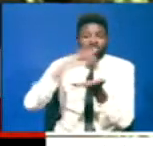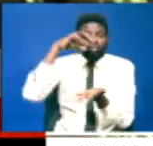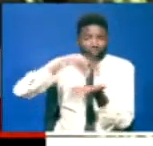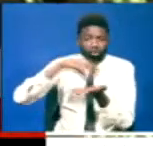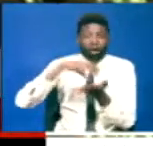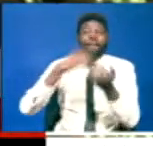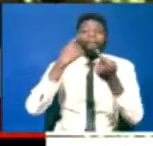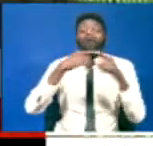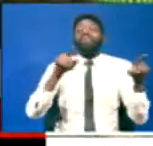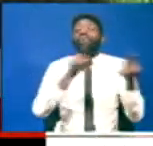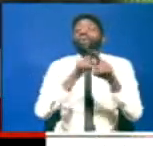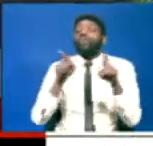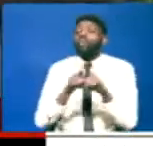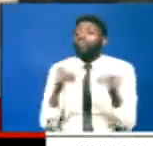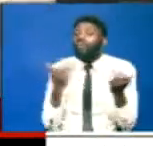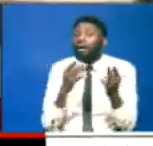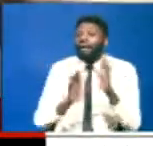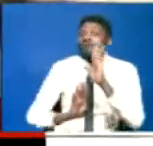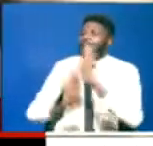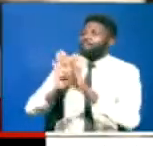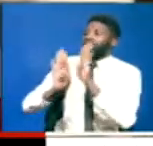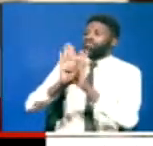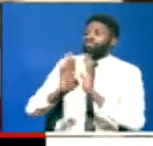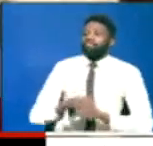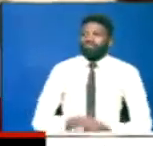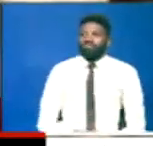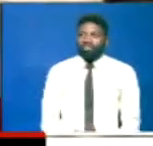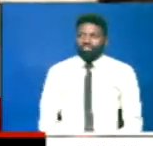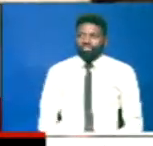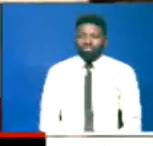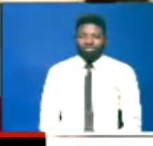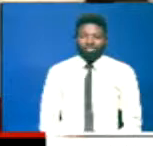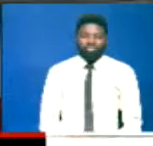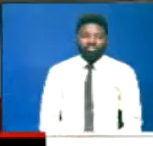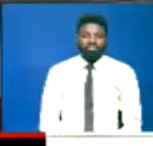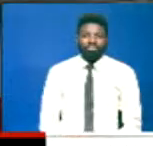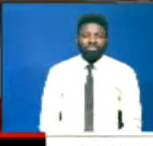but also in development. Come Chimenza for the Legends Edition.